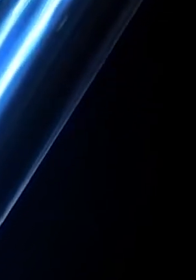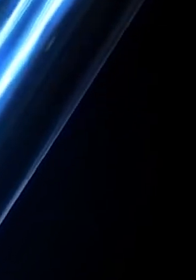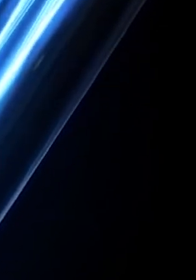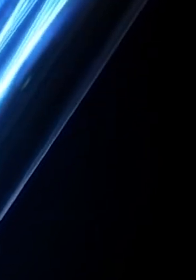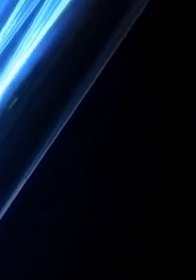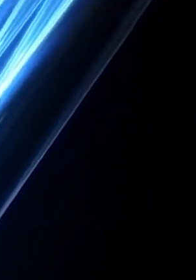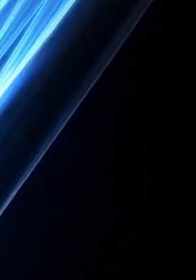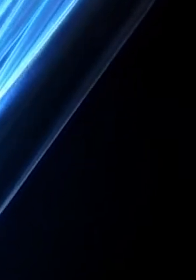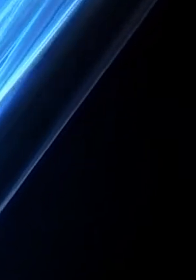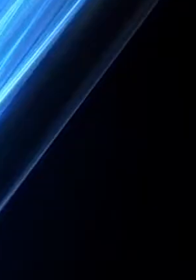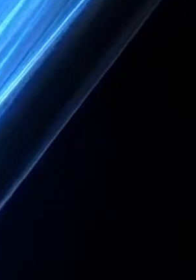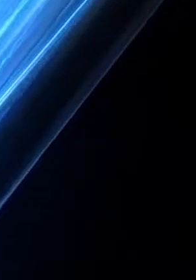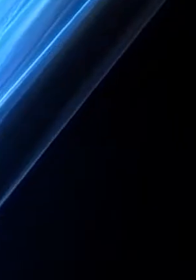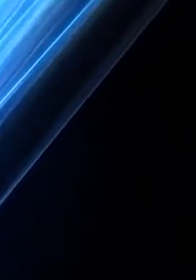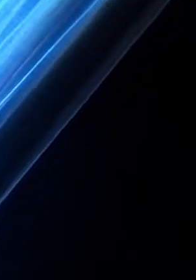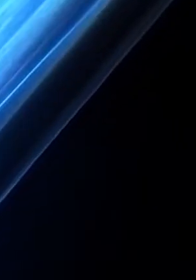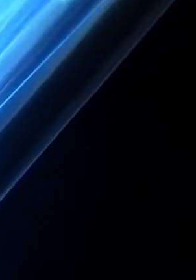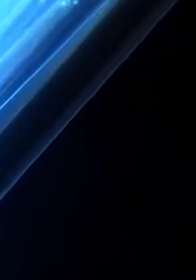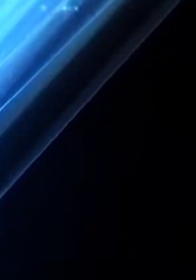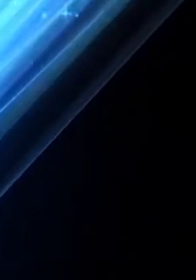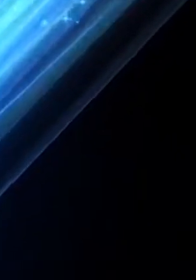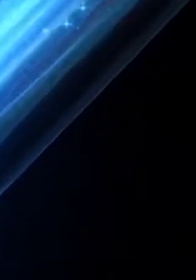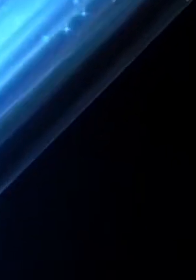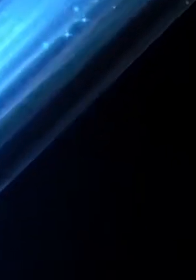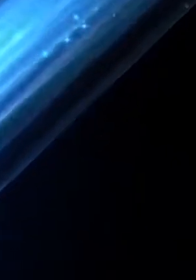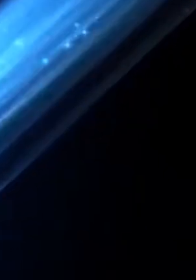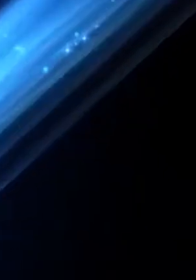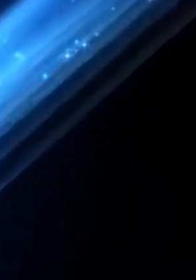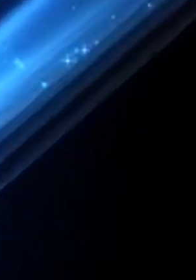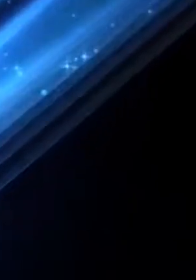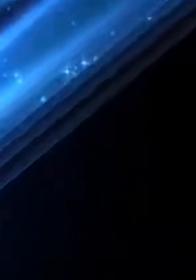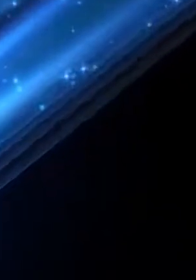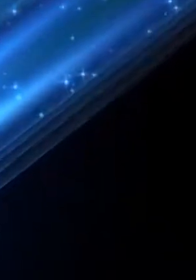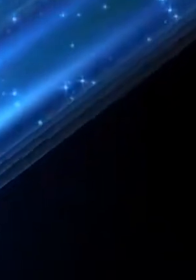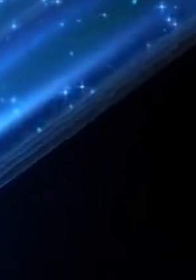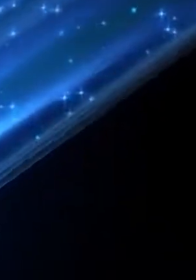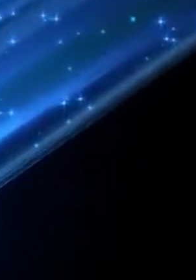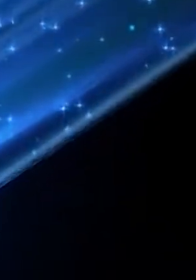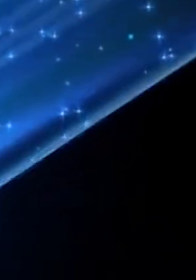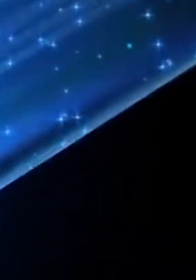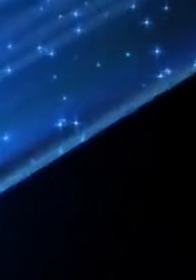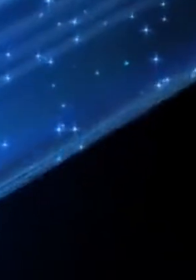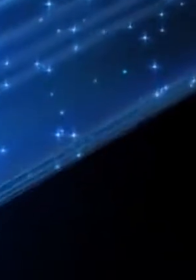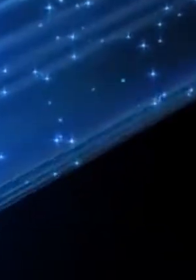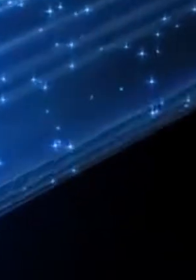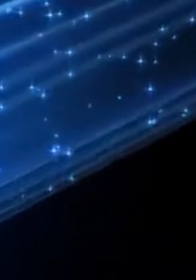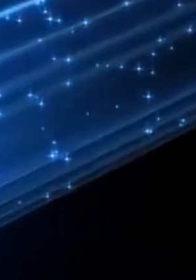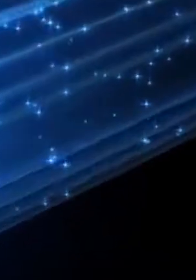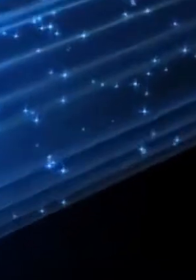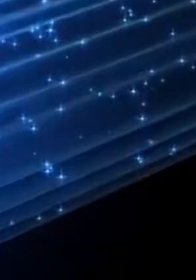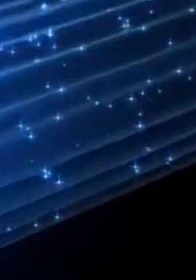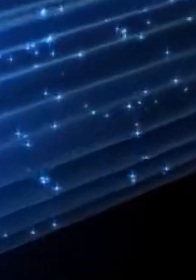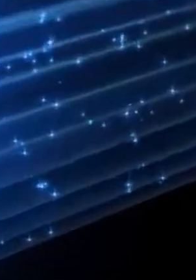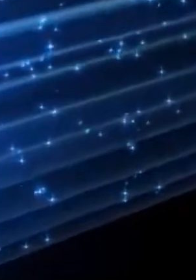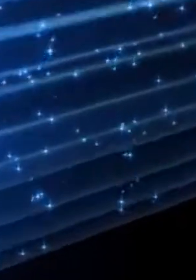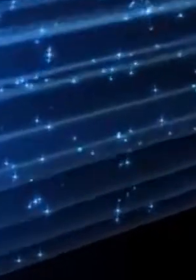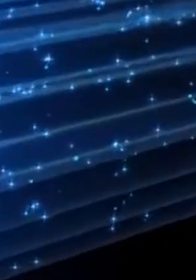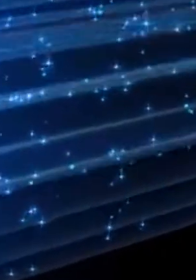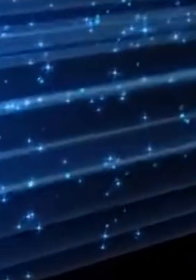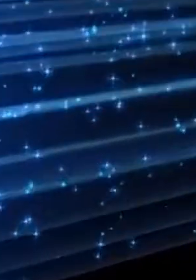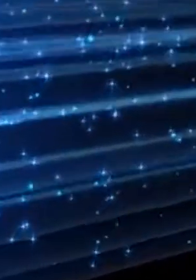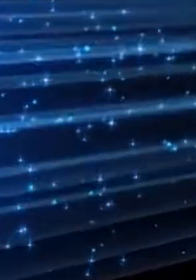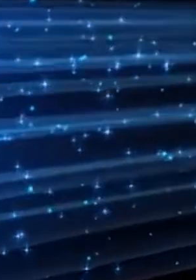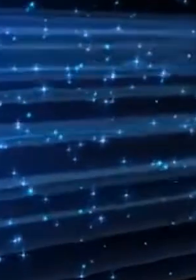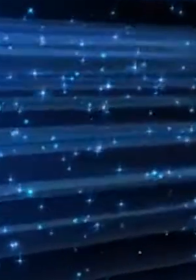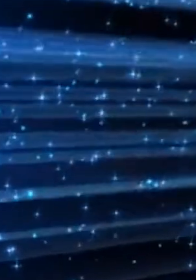$26. Pick of the Crop Finals, $62 or $30. And Grand Cadument, $22 or